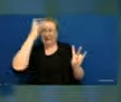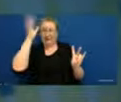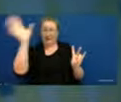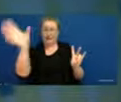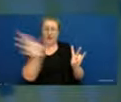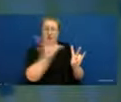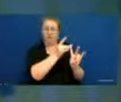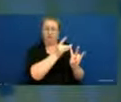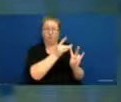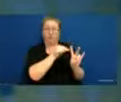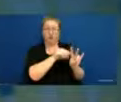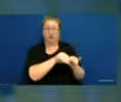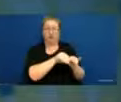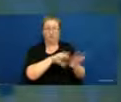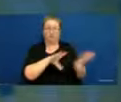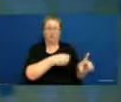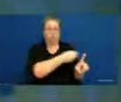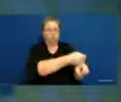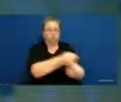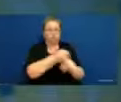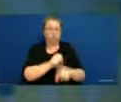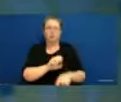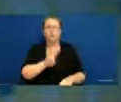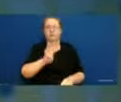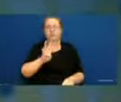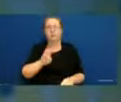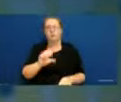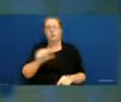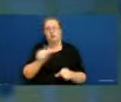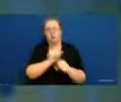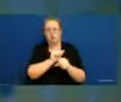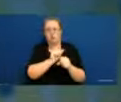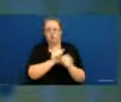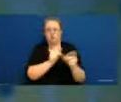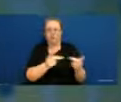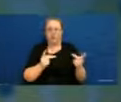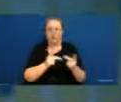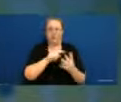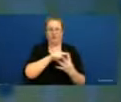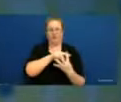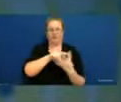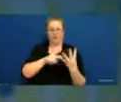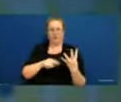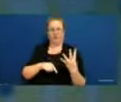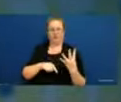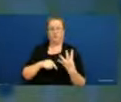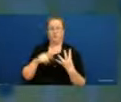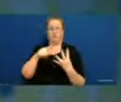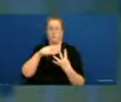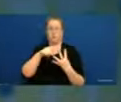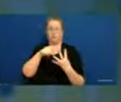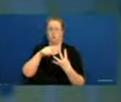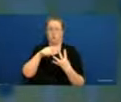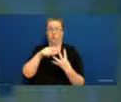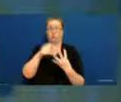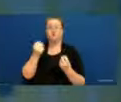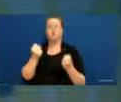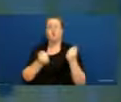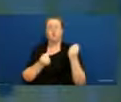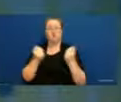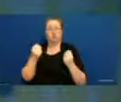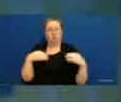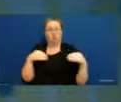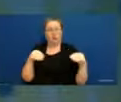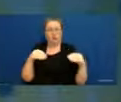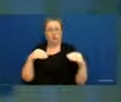workers, 4 additional work sites were put at risk. One was a car dealership where there is transmission to